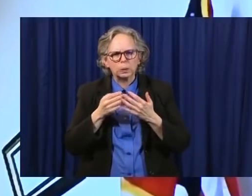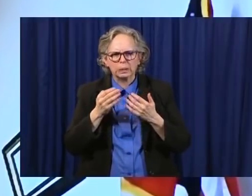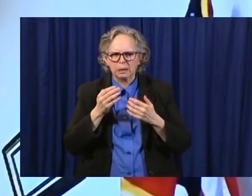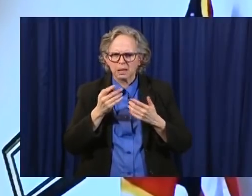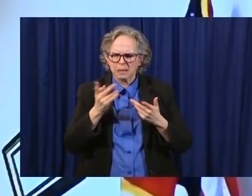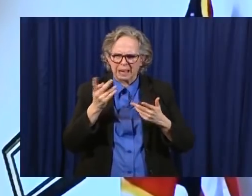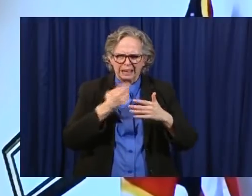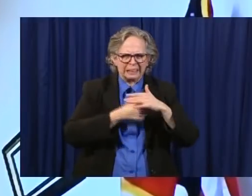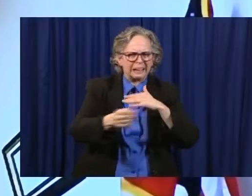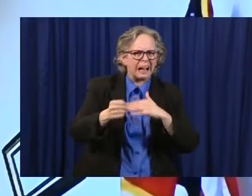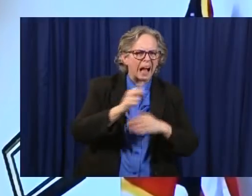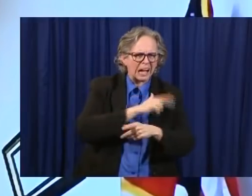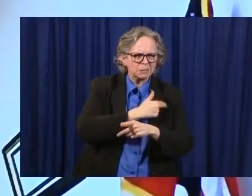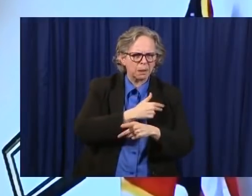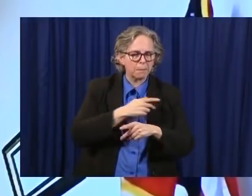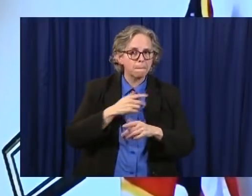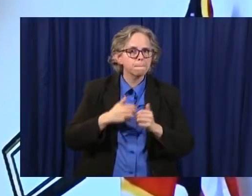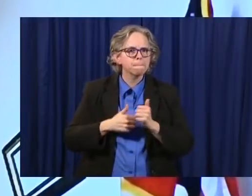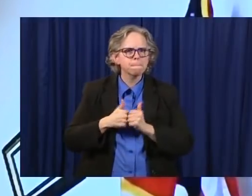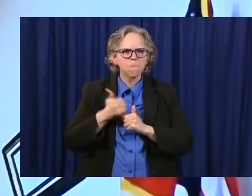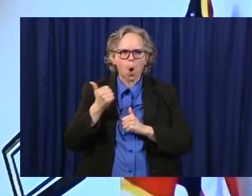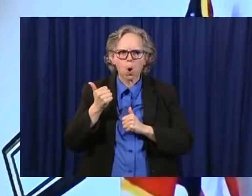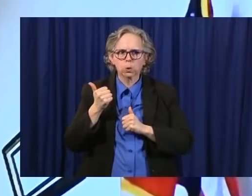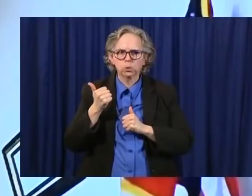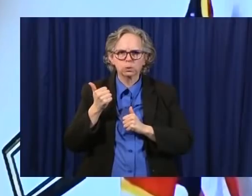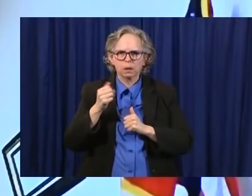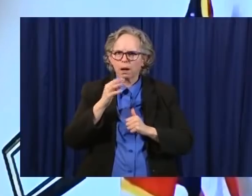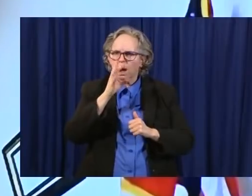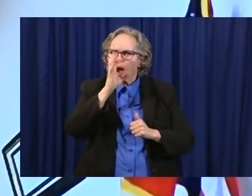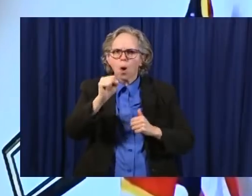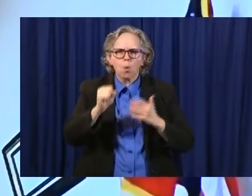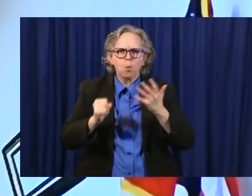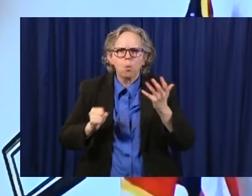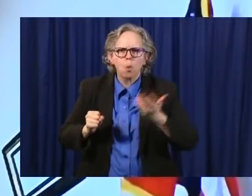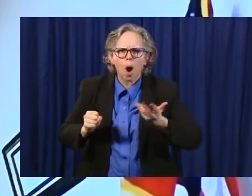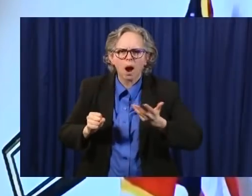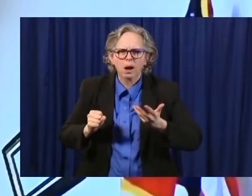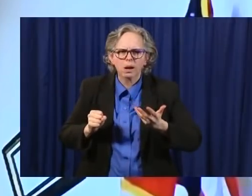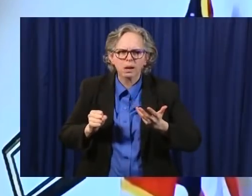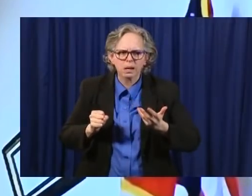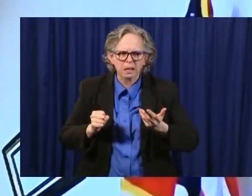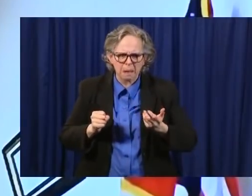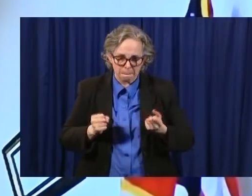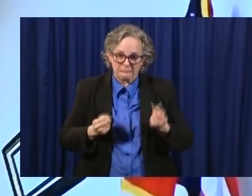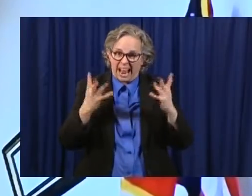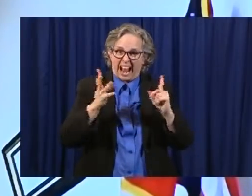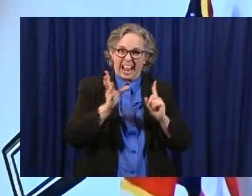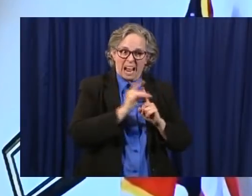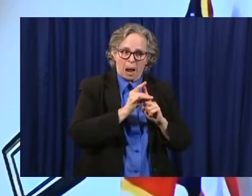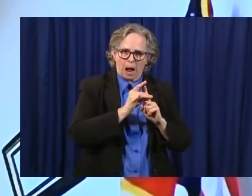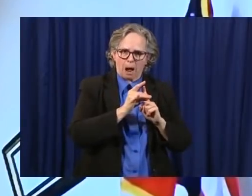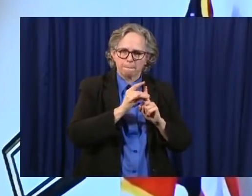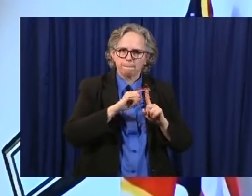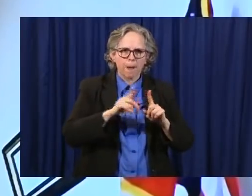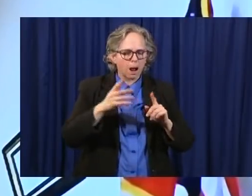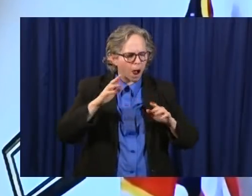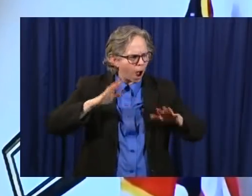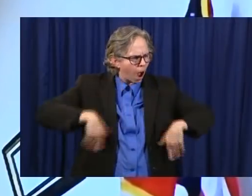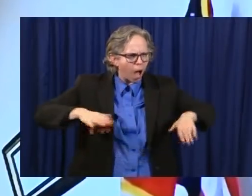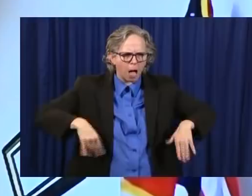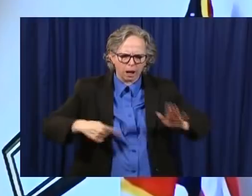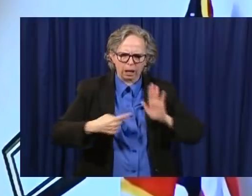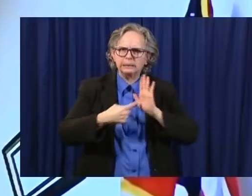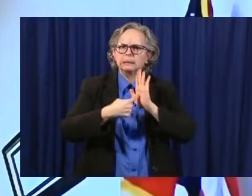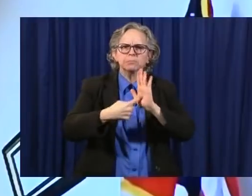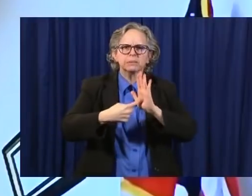this is kind of national news literally, is how many people were positive and had no symptoms at all